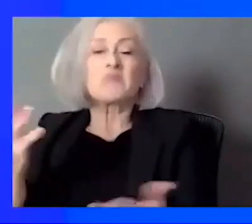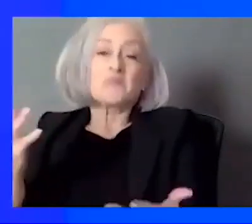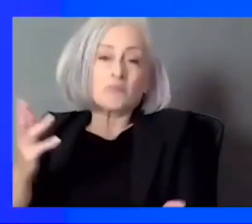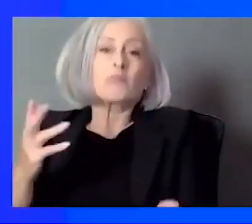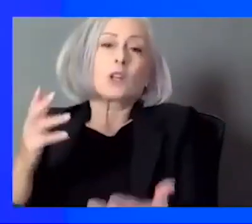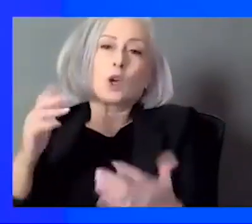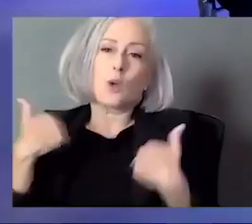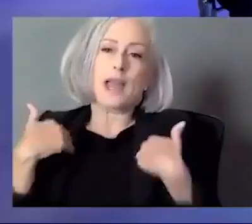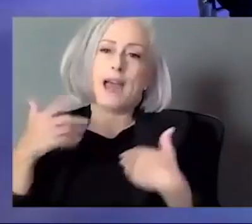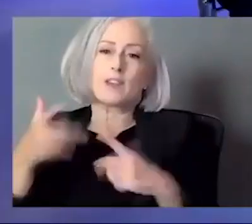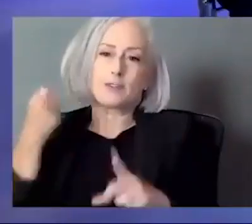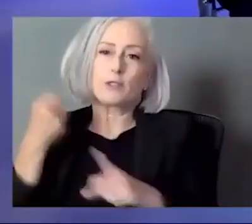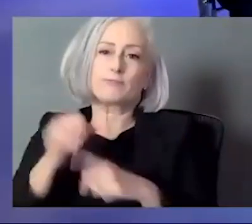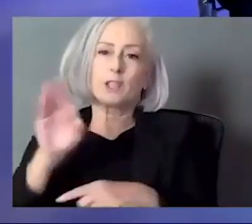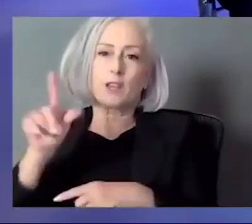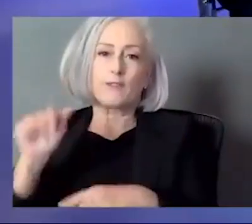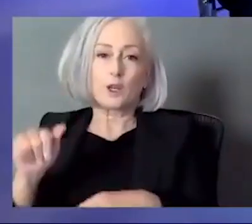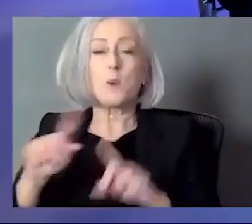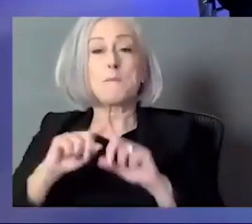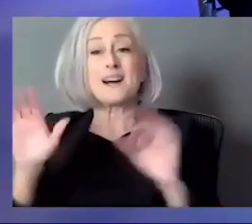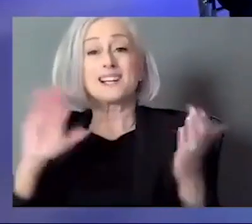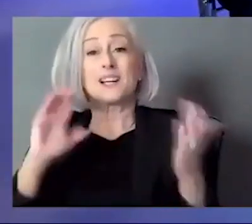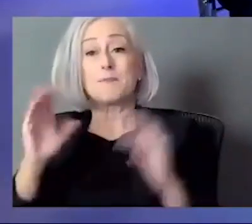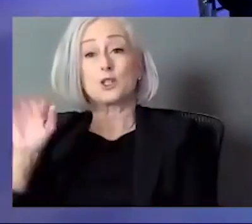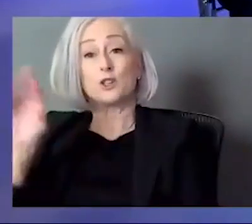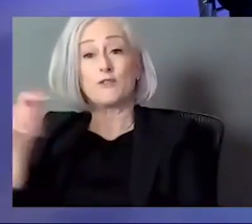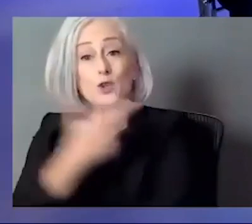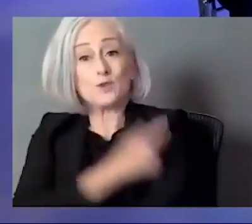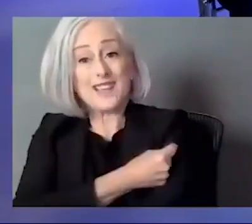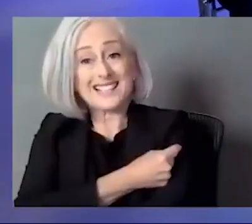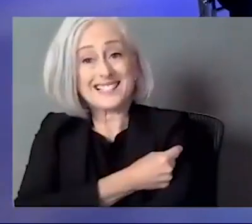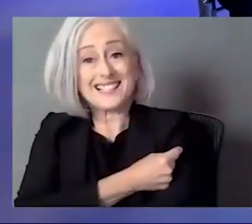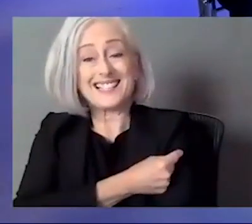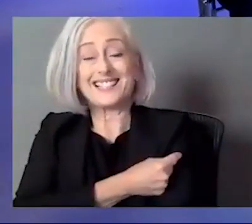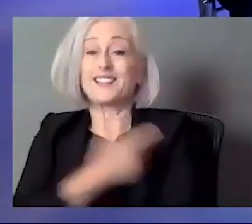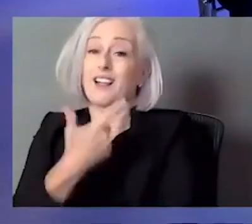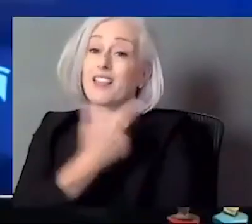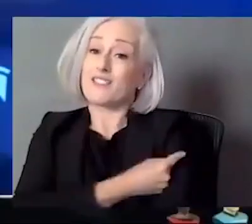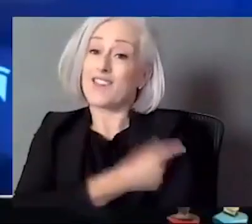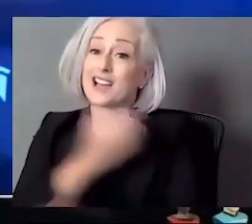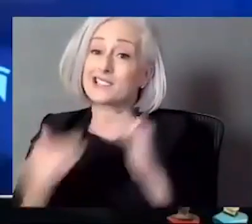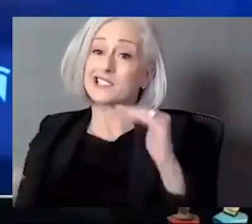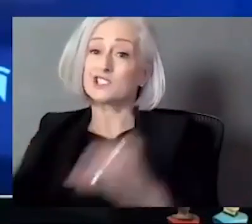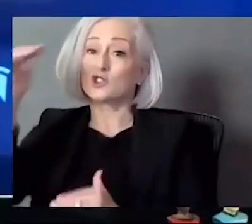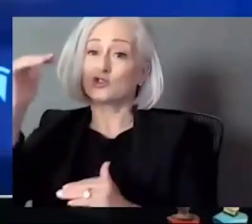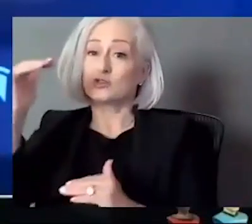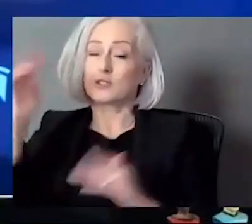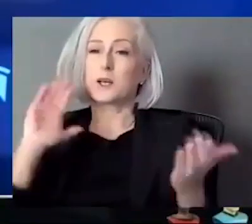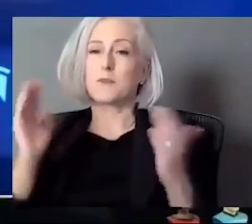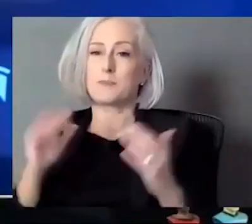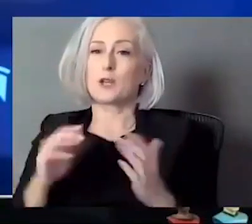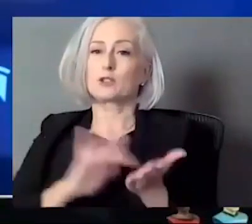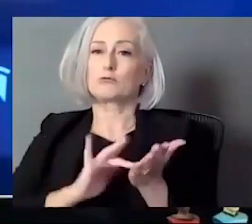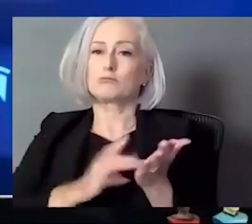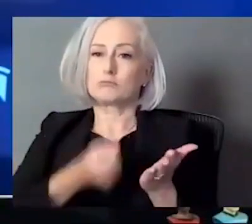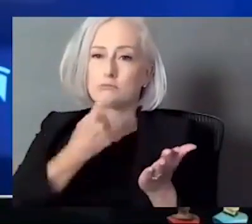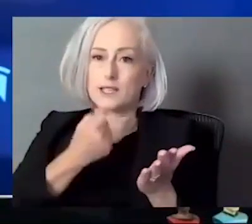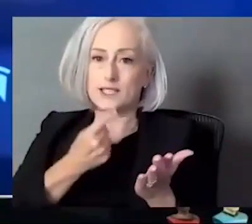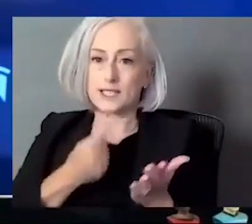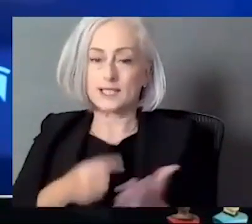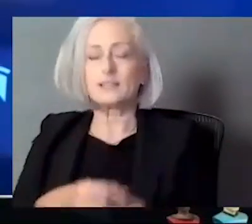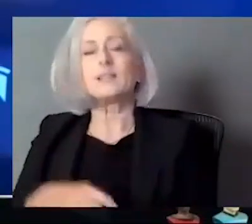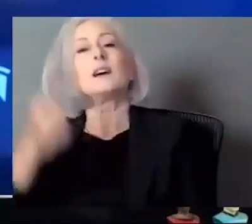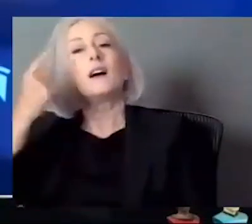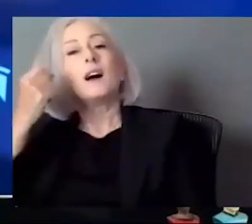vaccination offer. And the other thing, and just to say, you have to give an infusion, you have to get there in time, you have to get it with a certain amount of time, and there are a